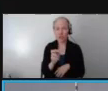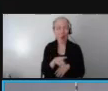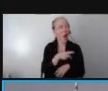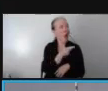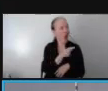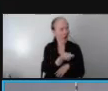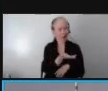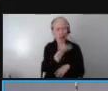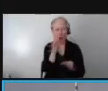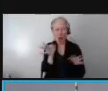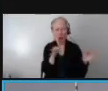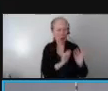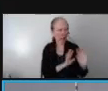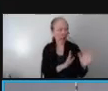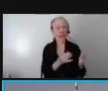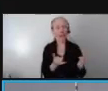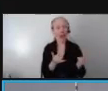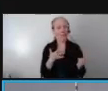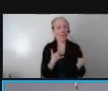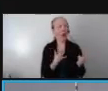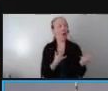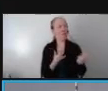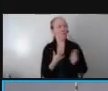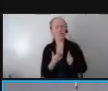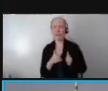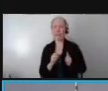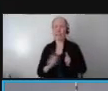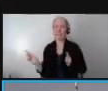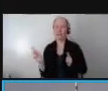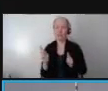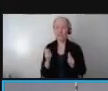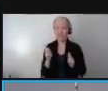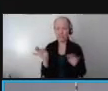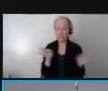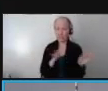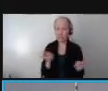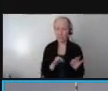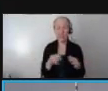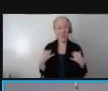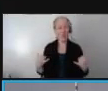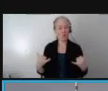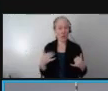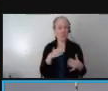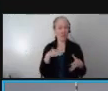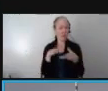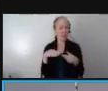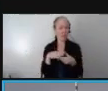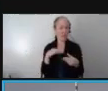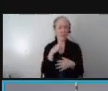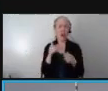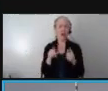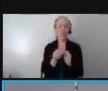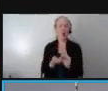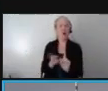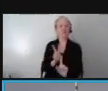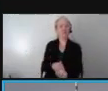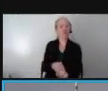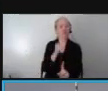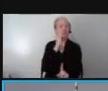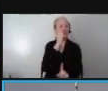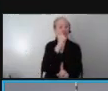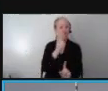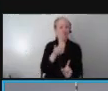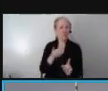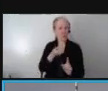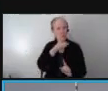topics that were a little different. I will tell you what I'm going to talk to you about today are the practical aspects of living as a